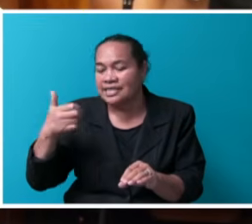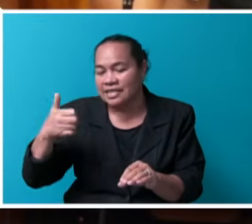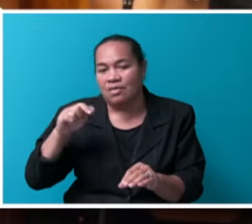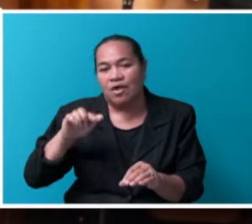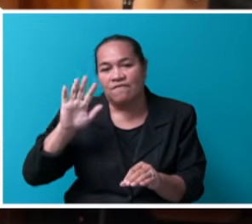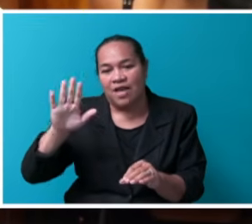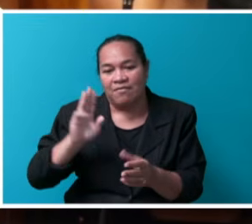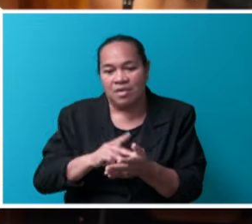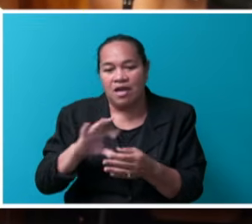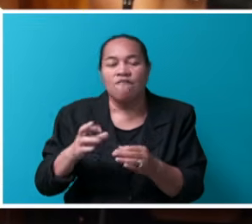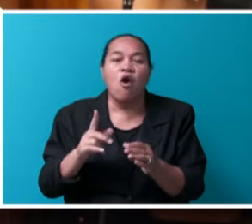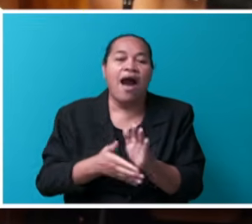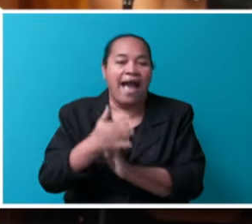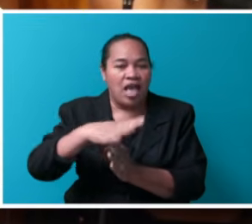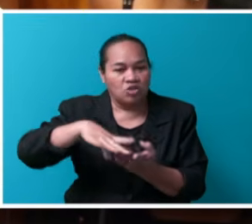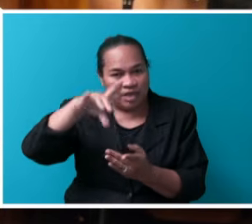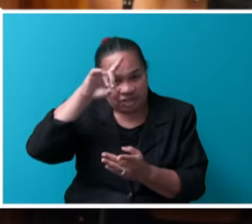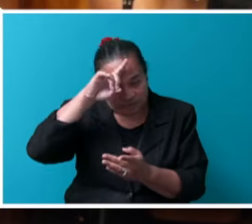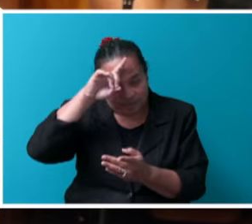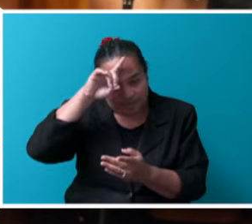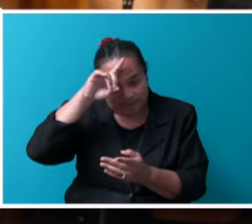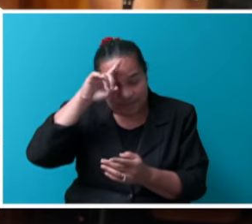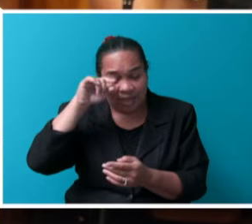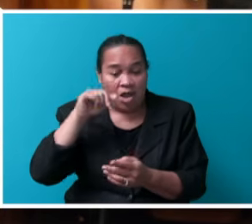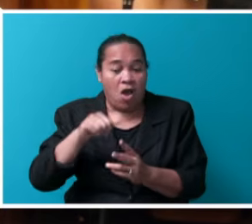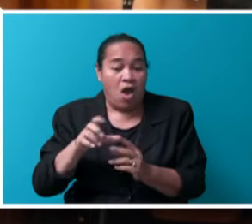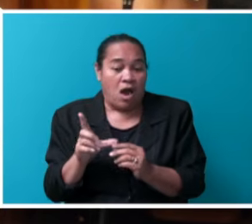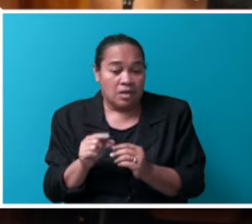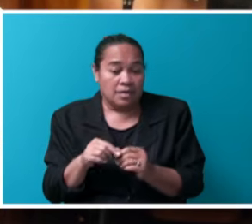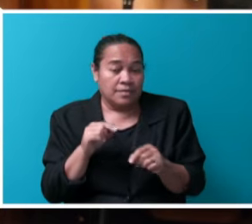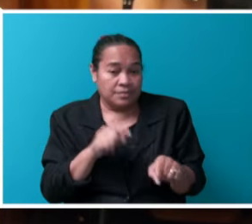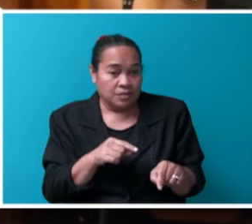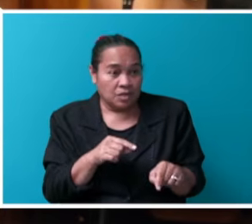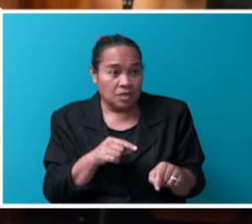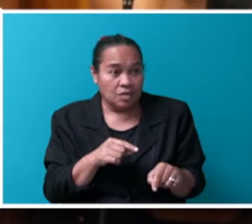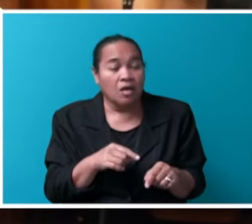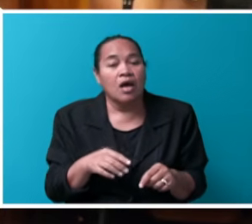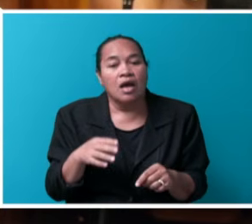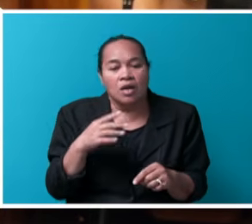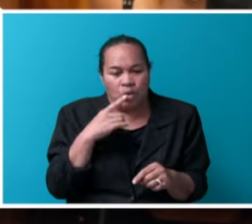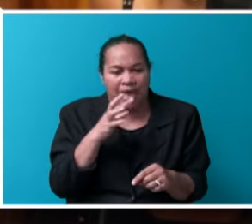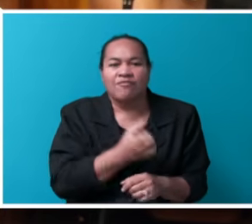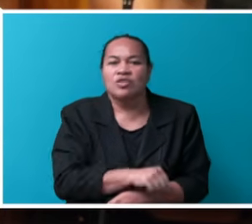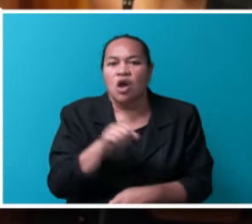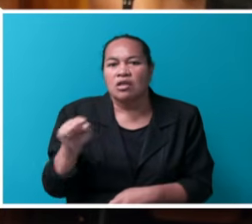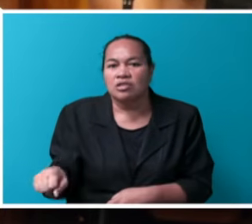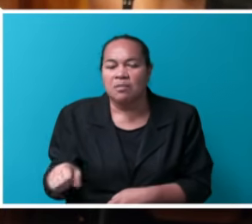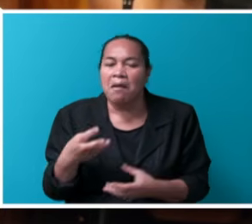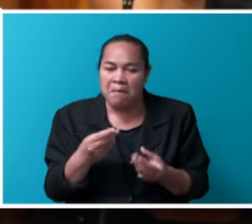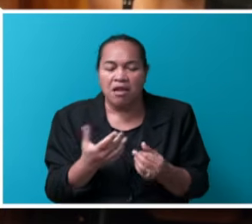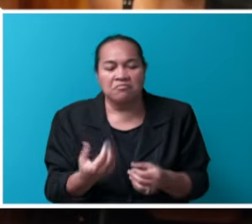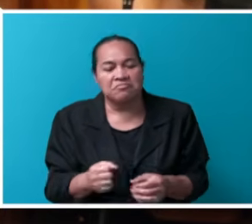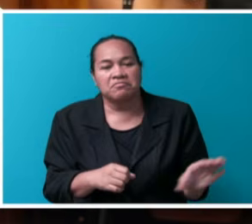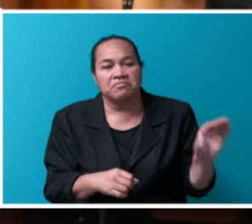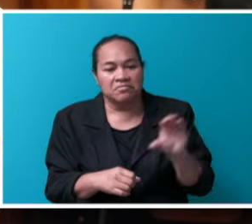education institutions. In addition, $153 million is provided for tertiary scholarships. Mr. Speaker, over